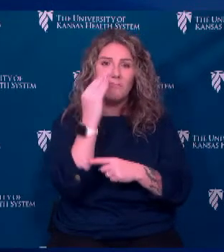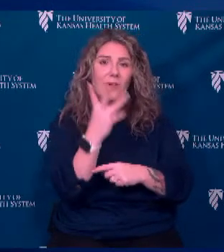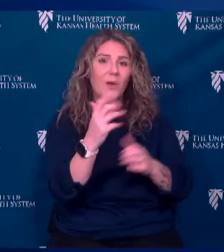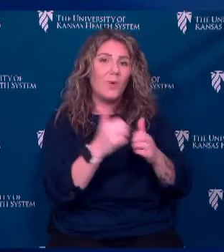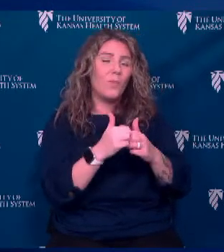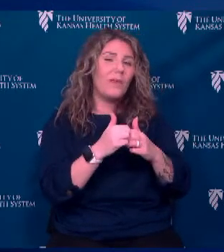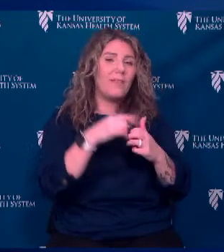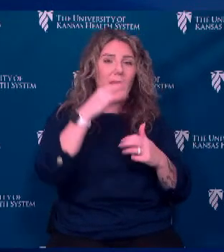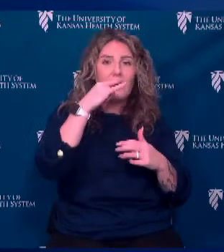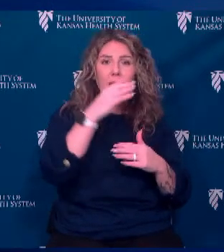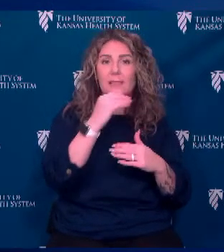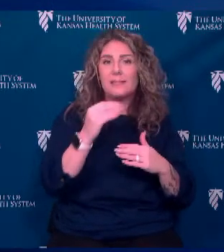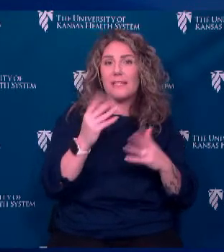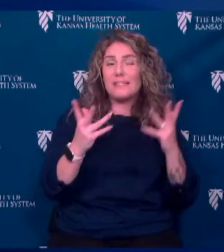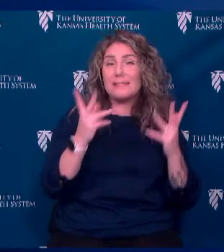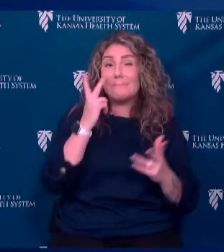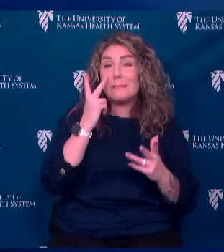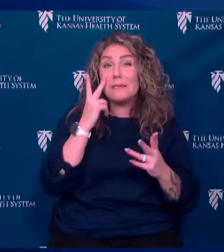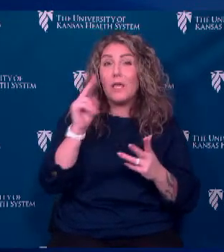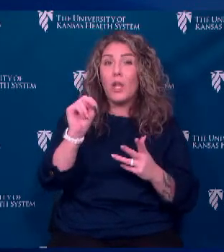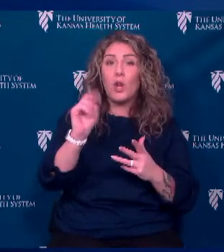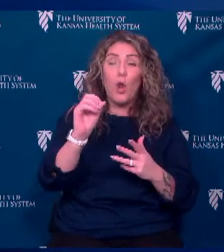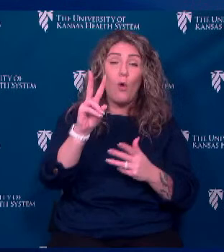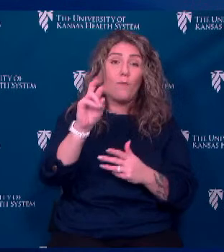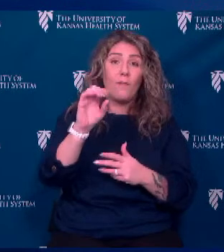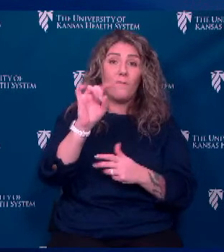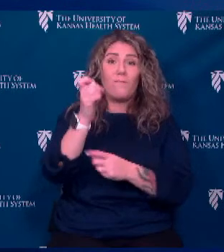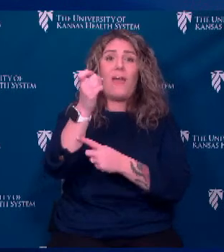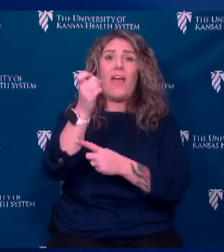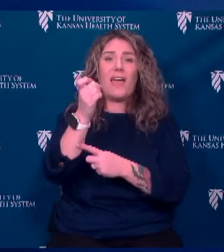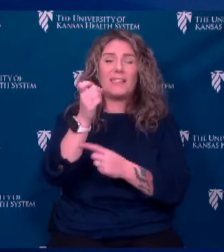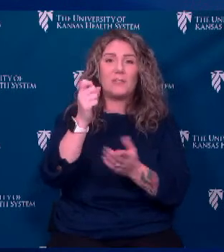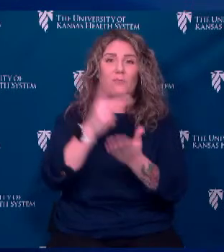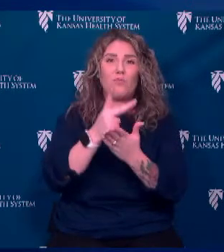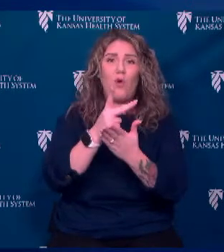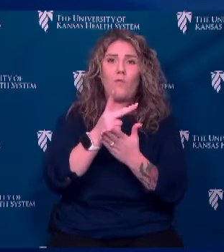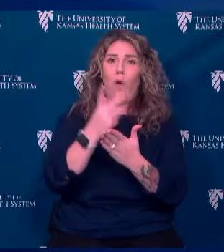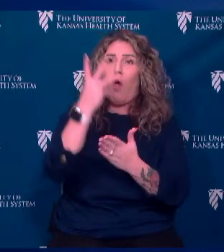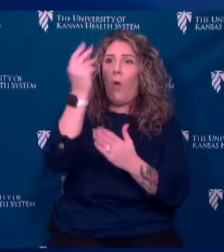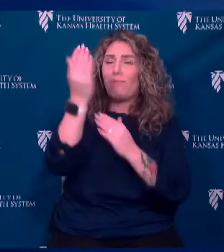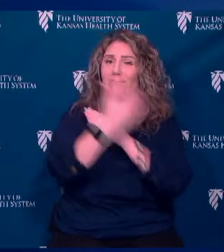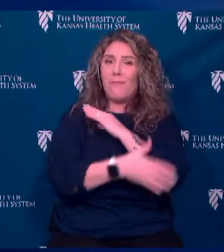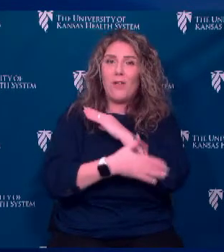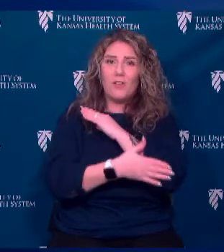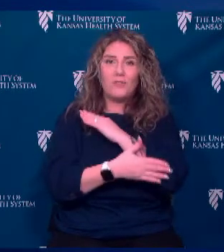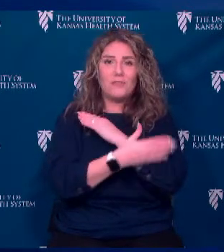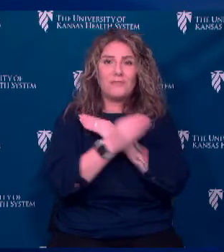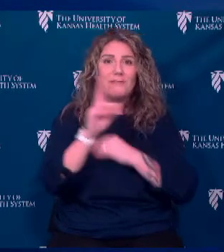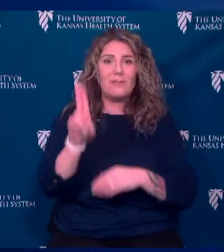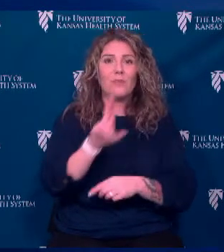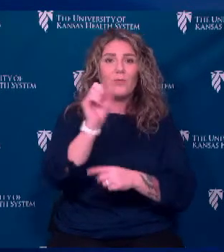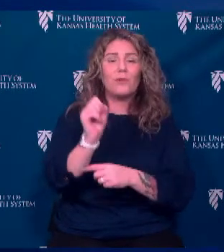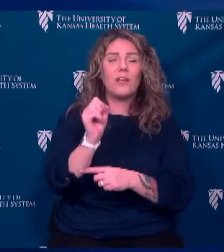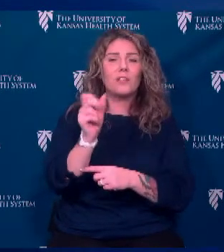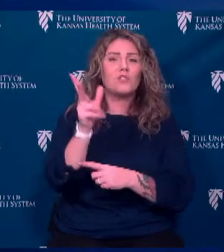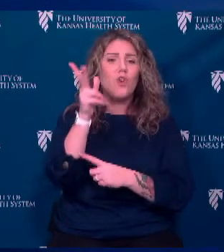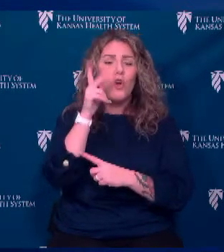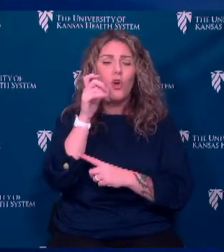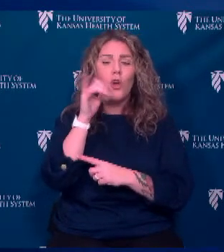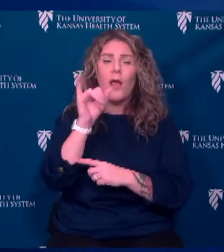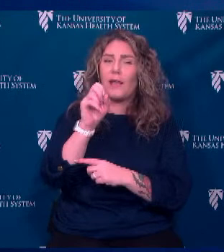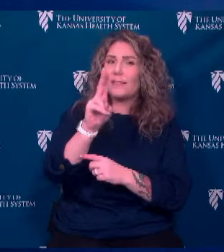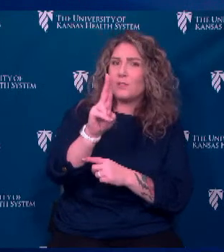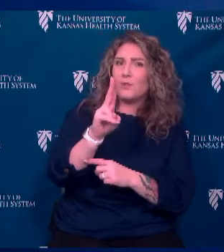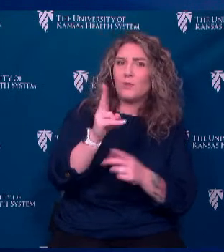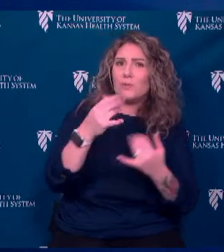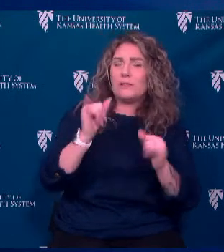and when we might see Novavax, which is getting approval overseas here in the U.S. We heard earlier that the intensive care units are still full of COVID